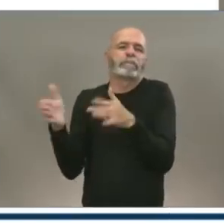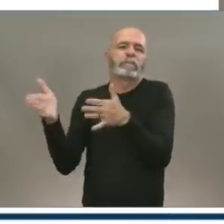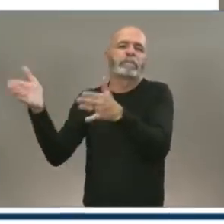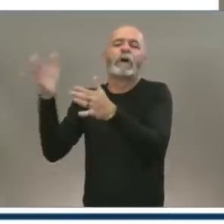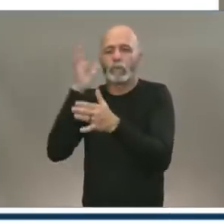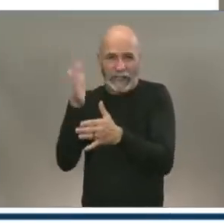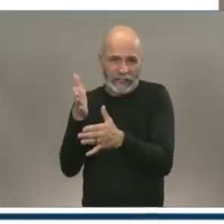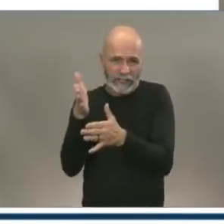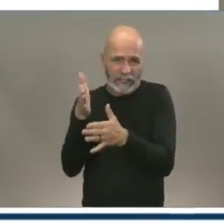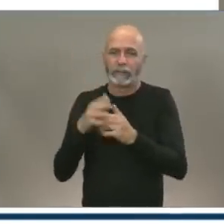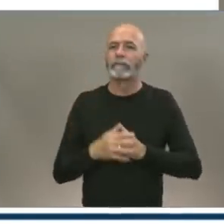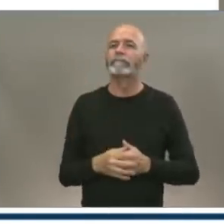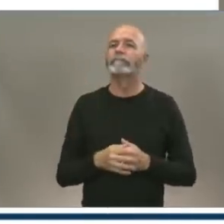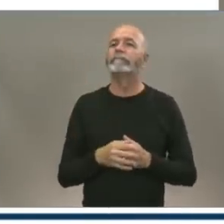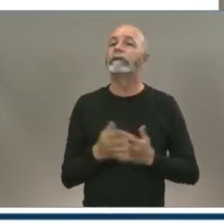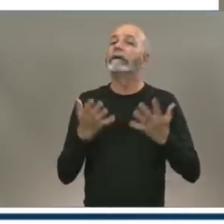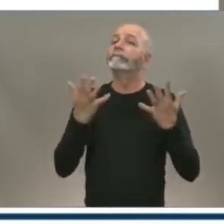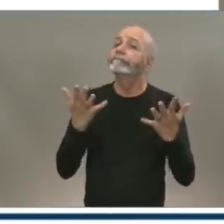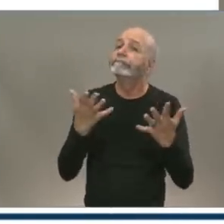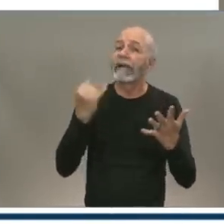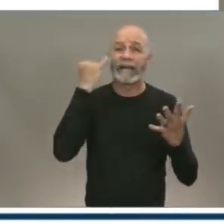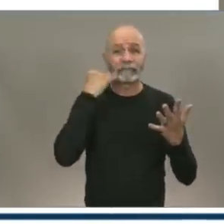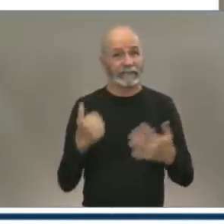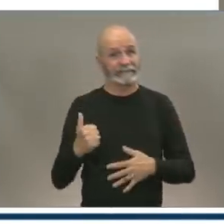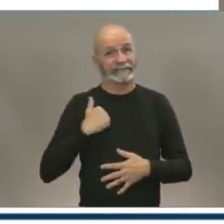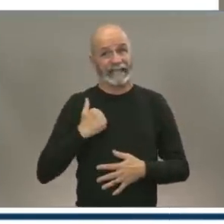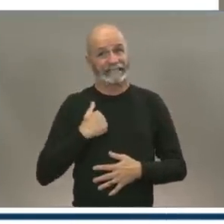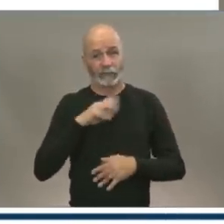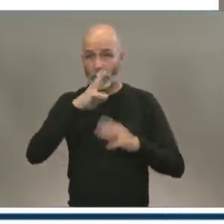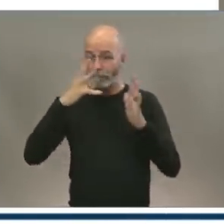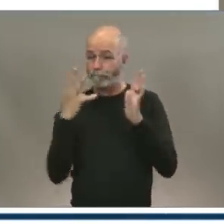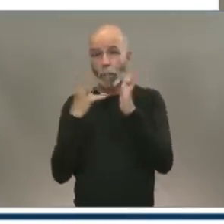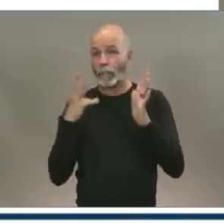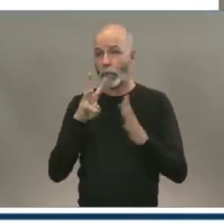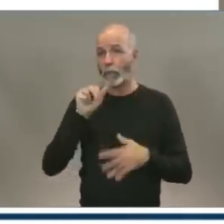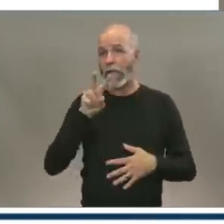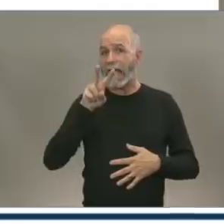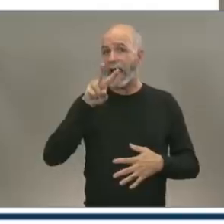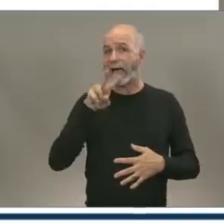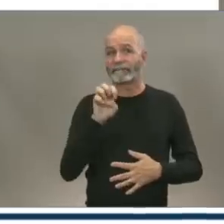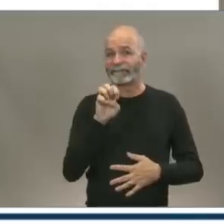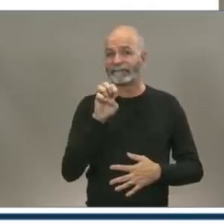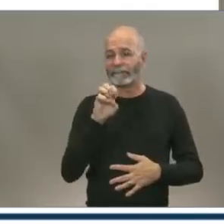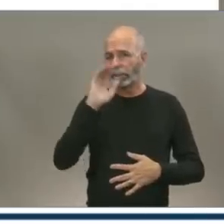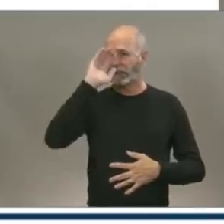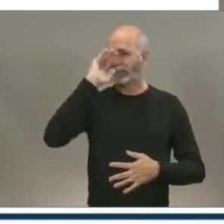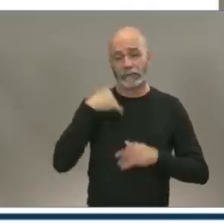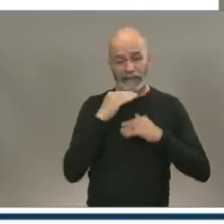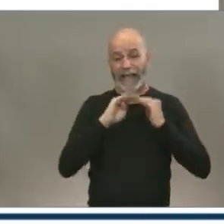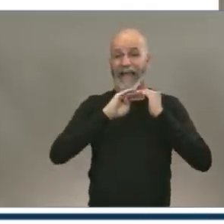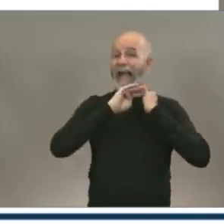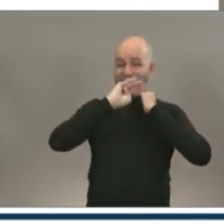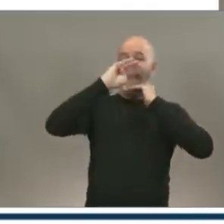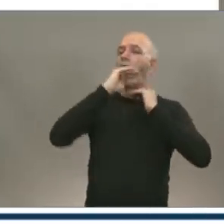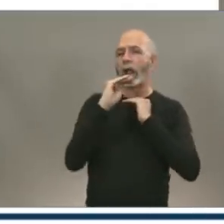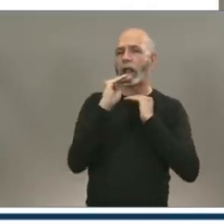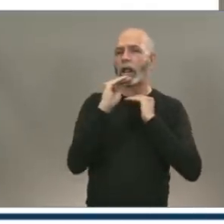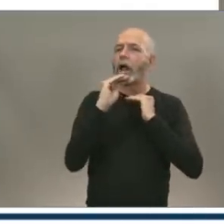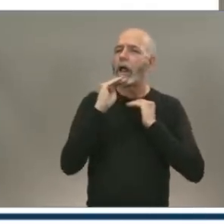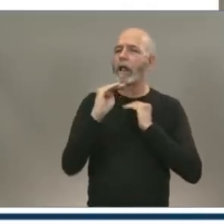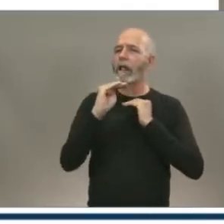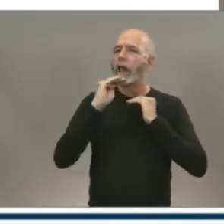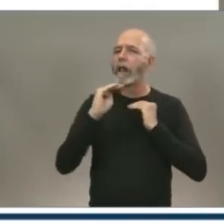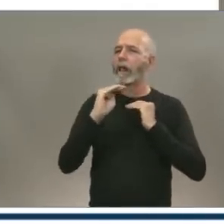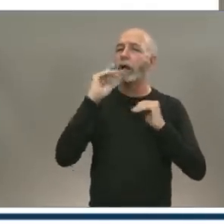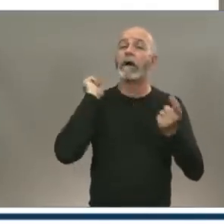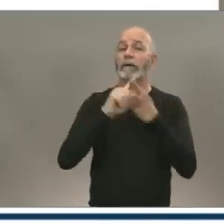in Canada and other countries, this 4th wave is likely to stretch well into the new year. That means we all need to be